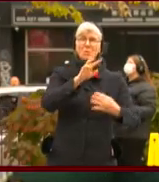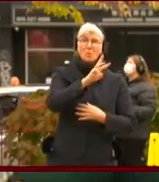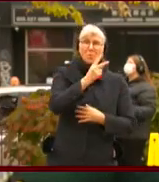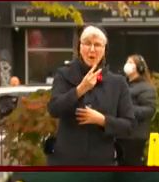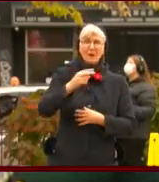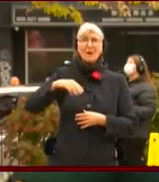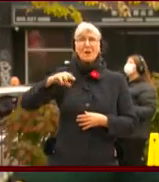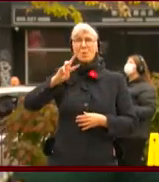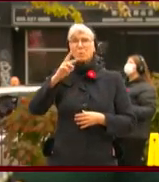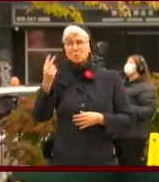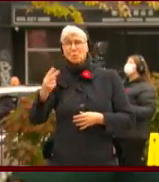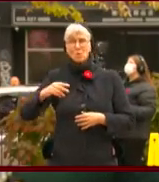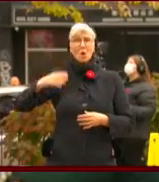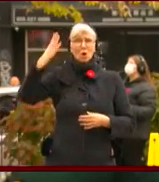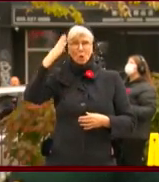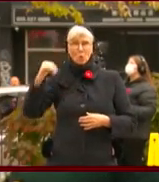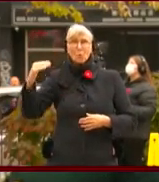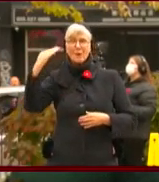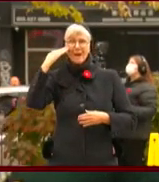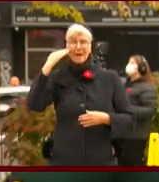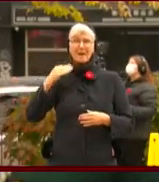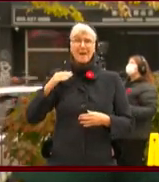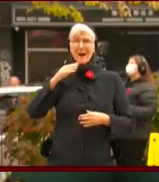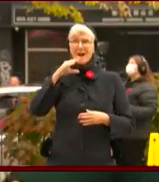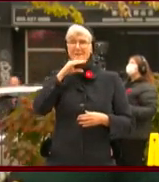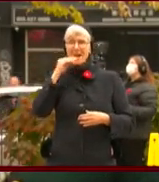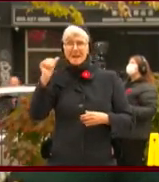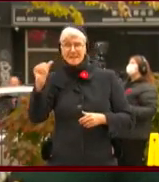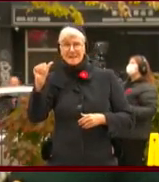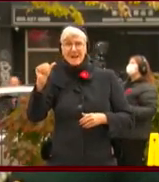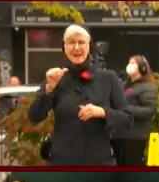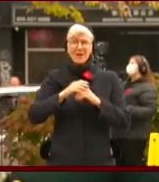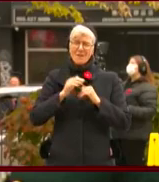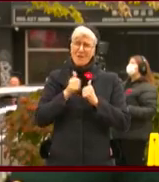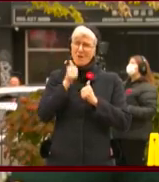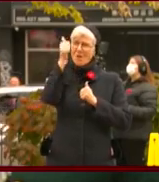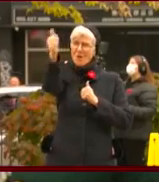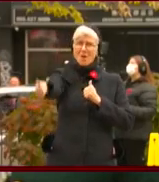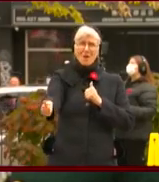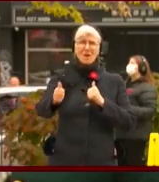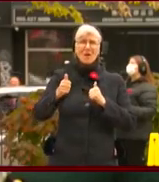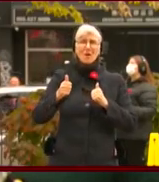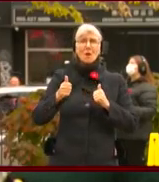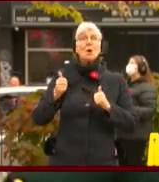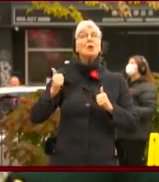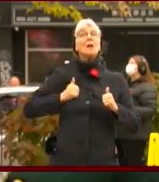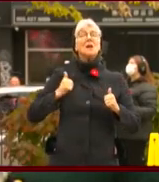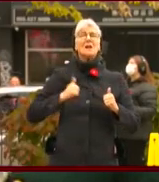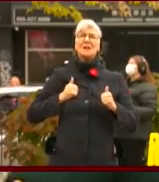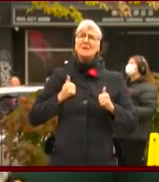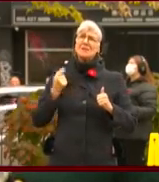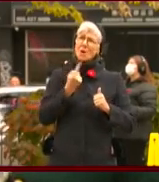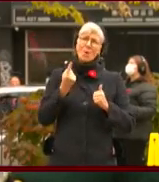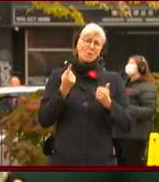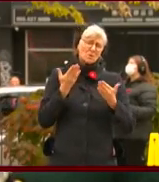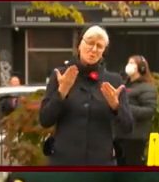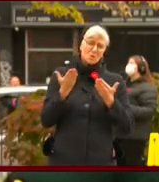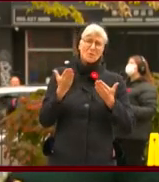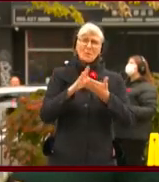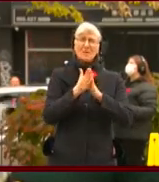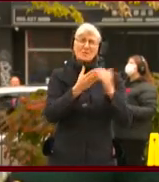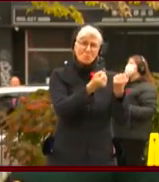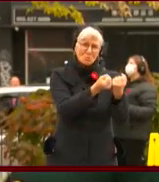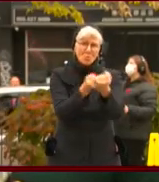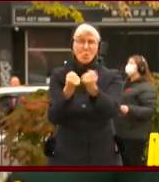Korea, Afghanistan, have been far from home, in the service of peace, Canadians do not neglect nations who are in